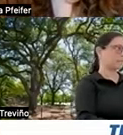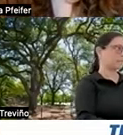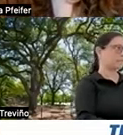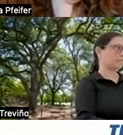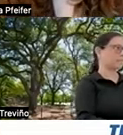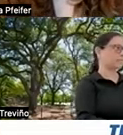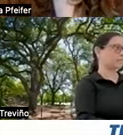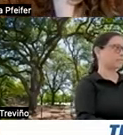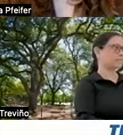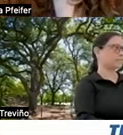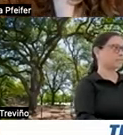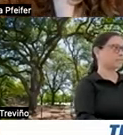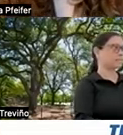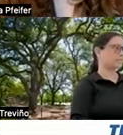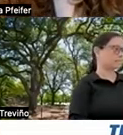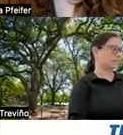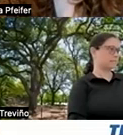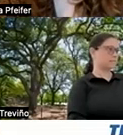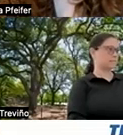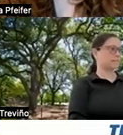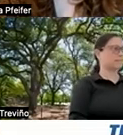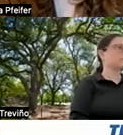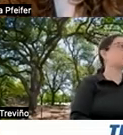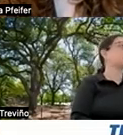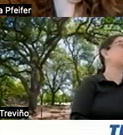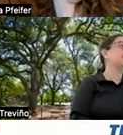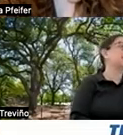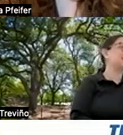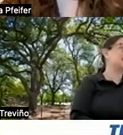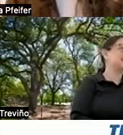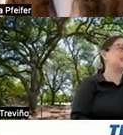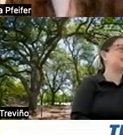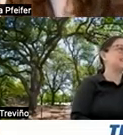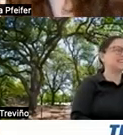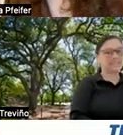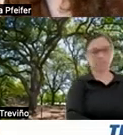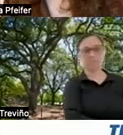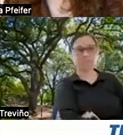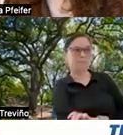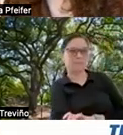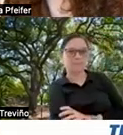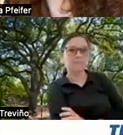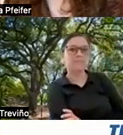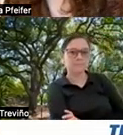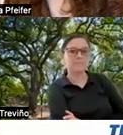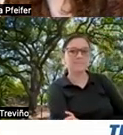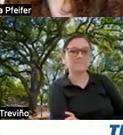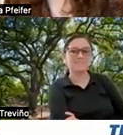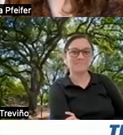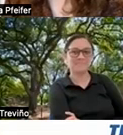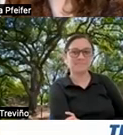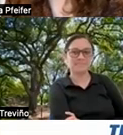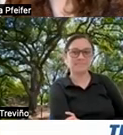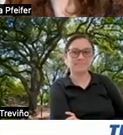about it. You're just going to end up in the room you need to be in. I promise. All right. Ready? All